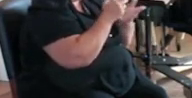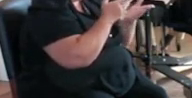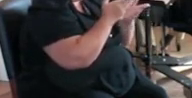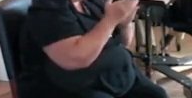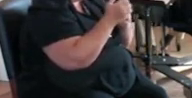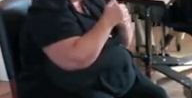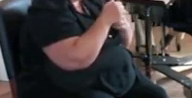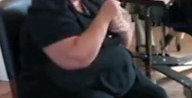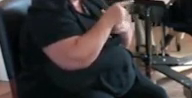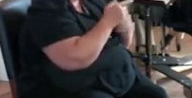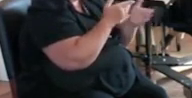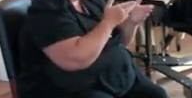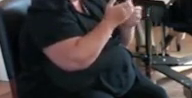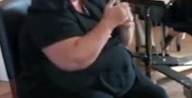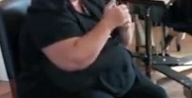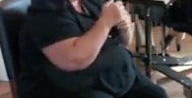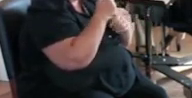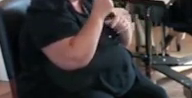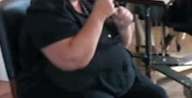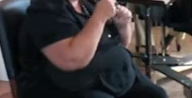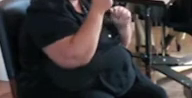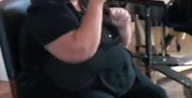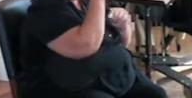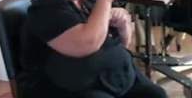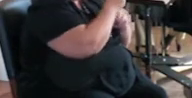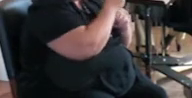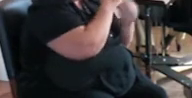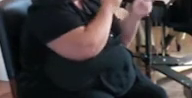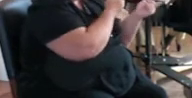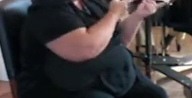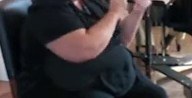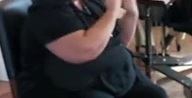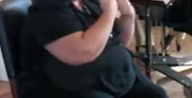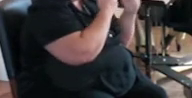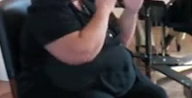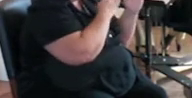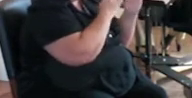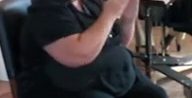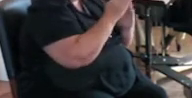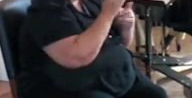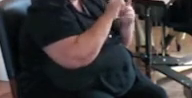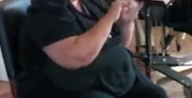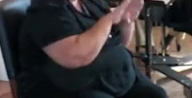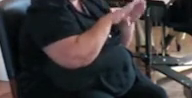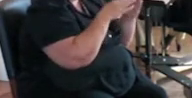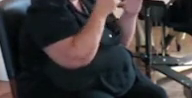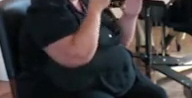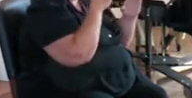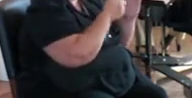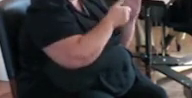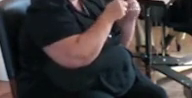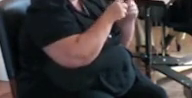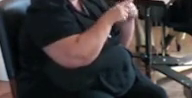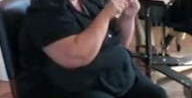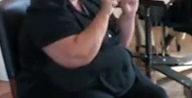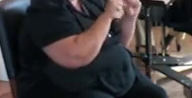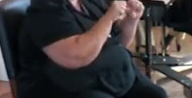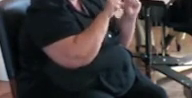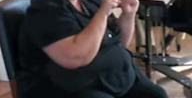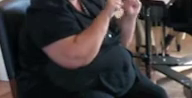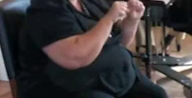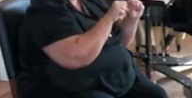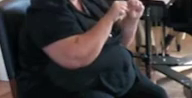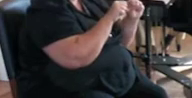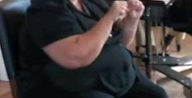bring them with you across the way and come prepared to open yourself to the possibilities. I heard a